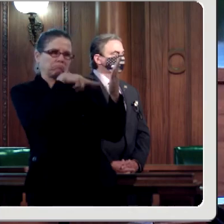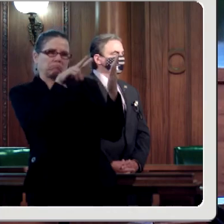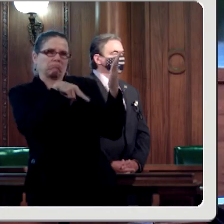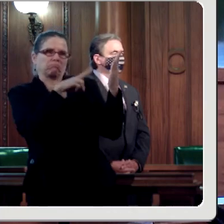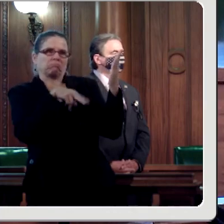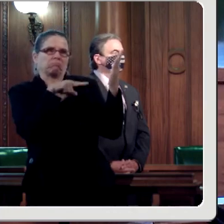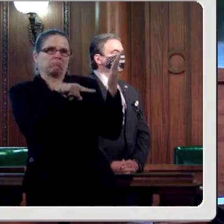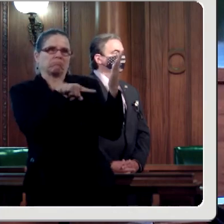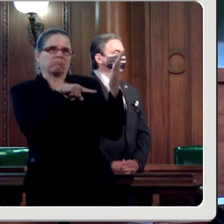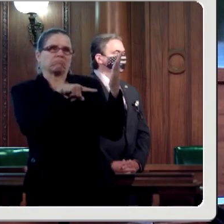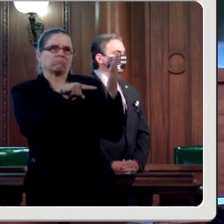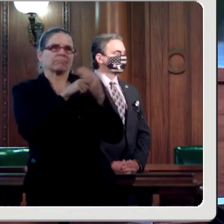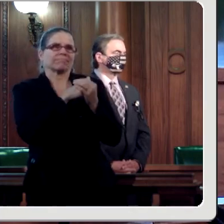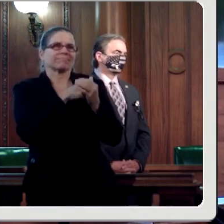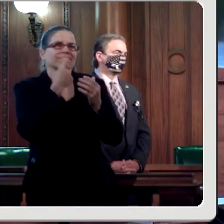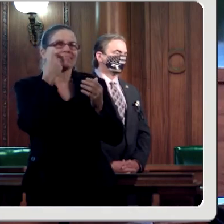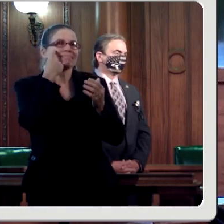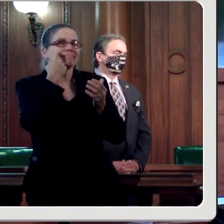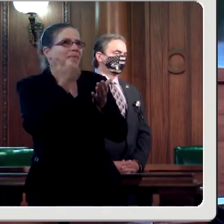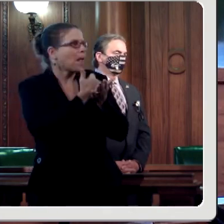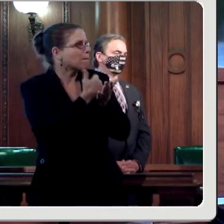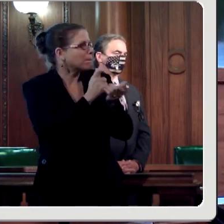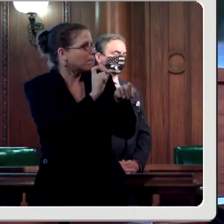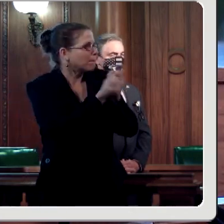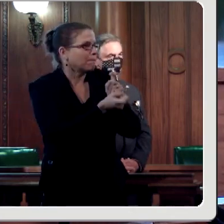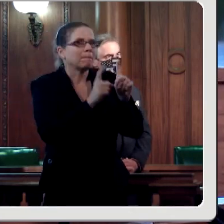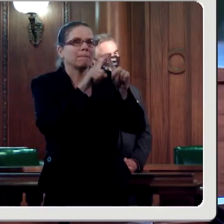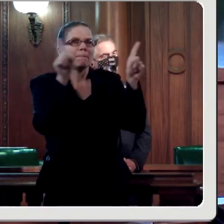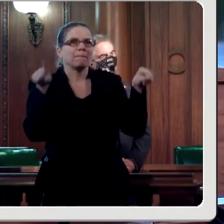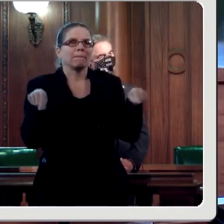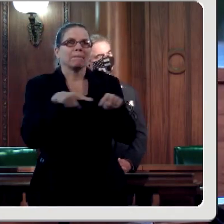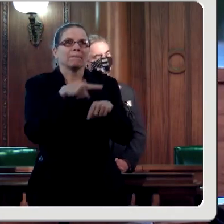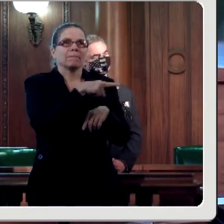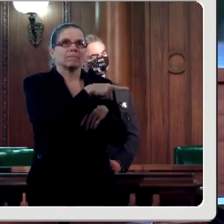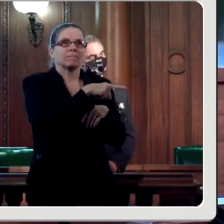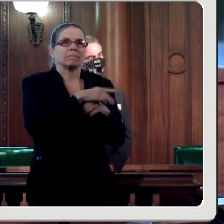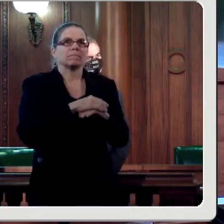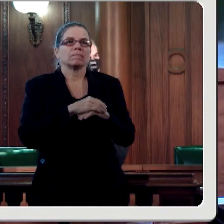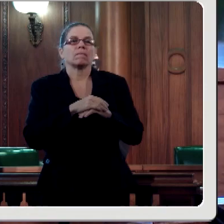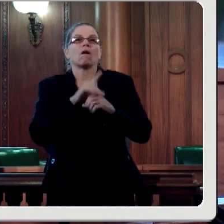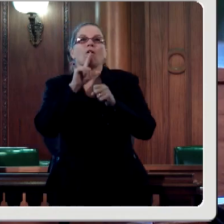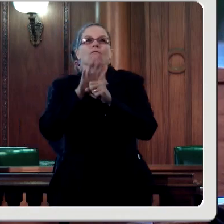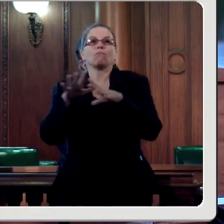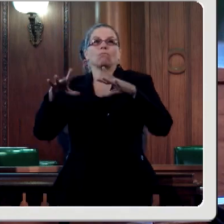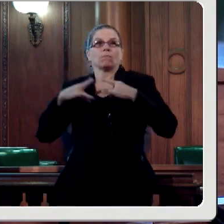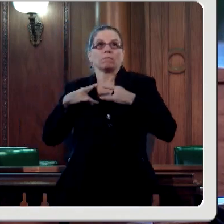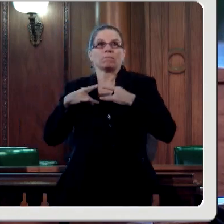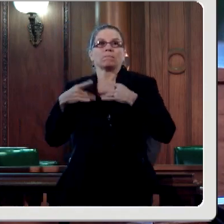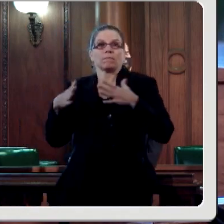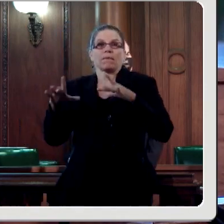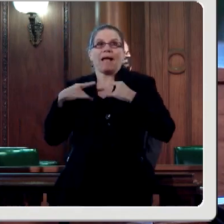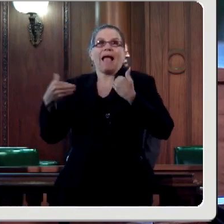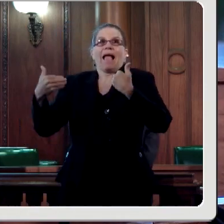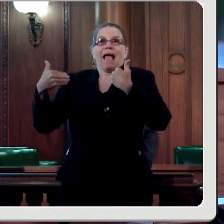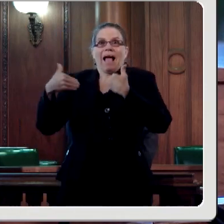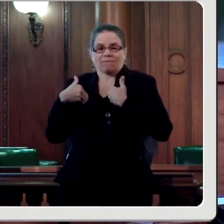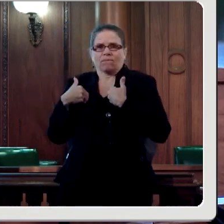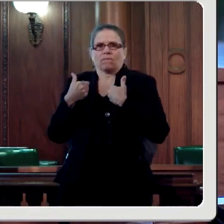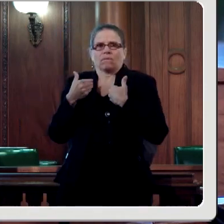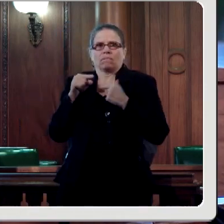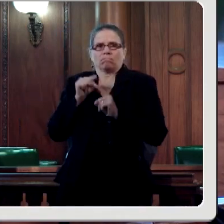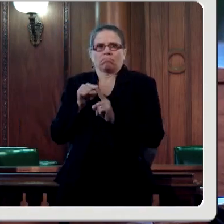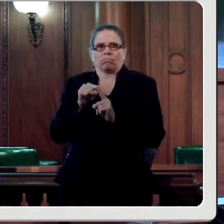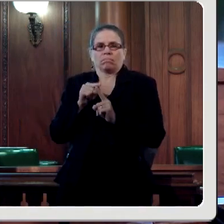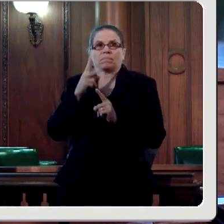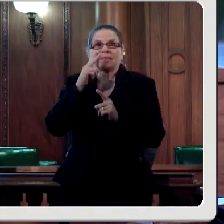Molly has just put up is the confirmed COVID-19 cases. As you can see, 30